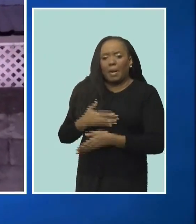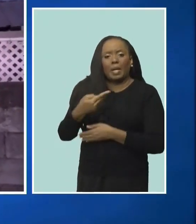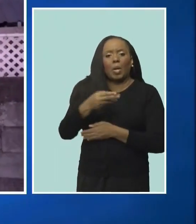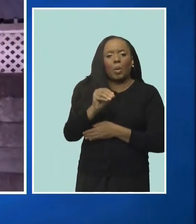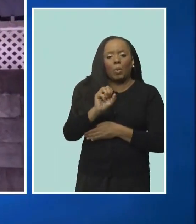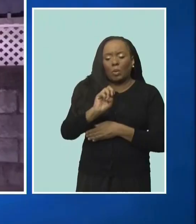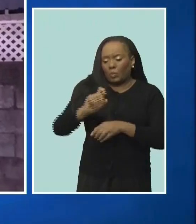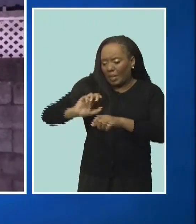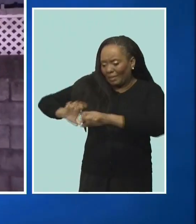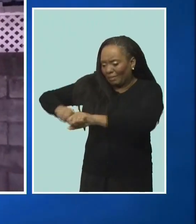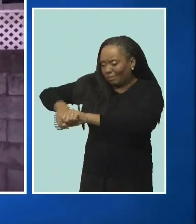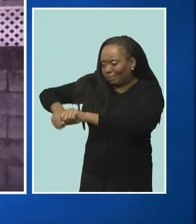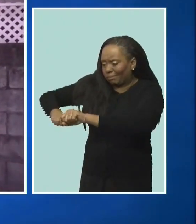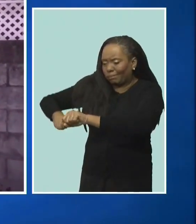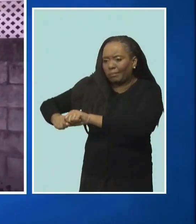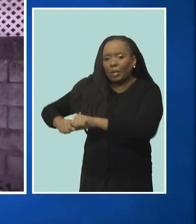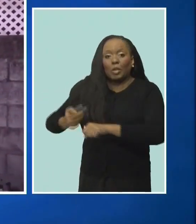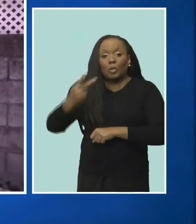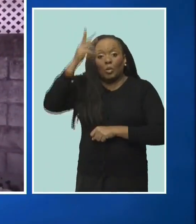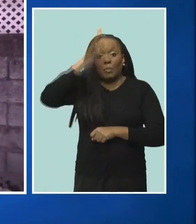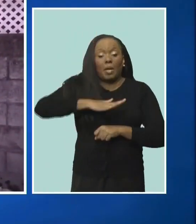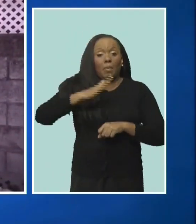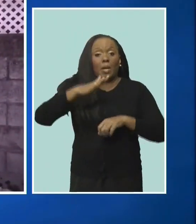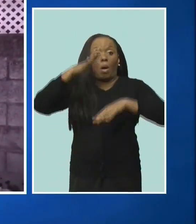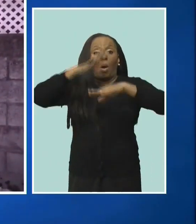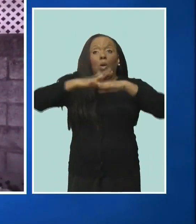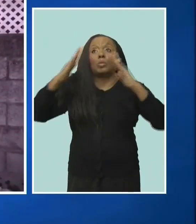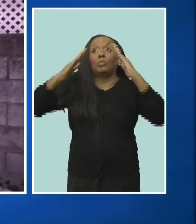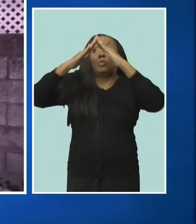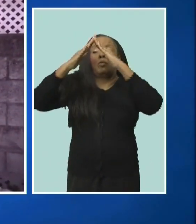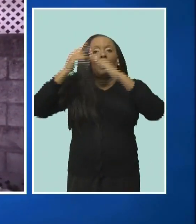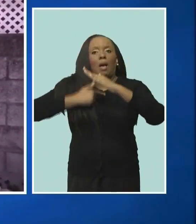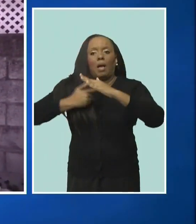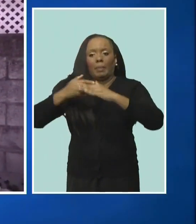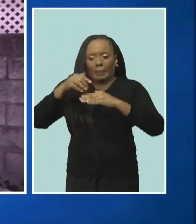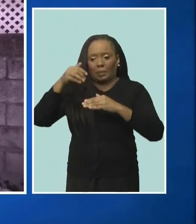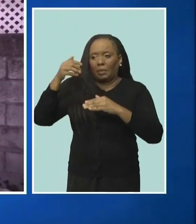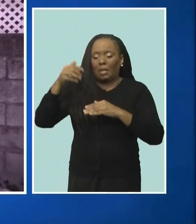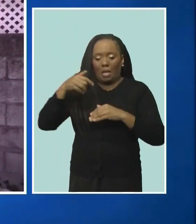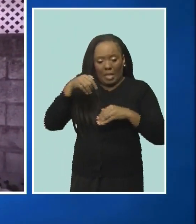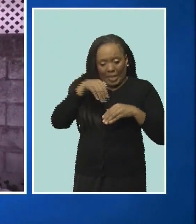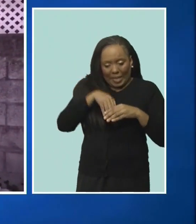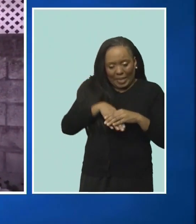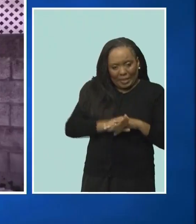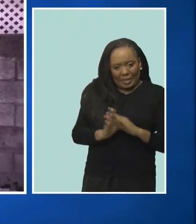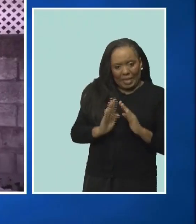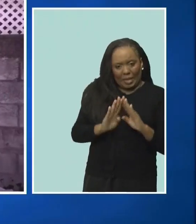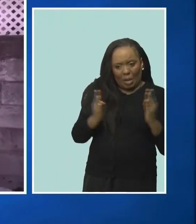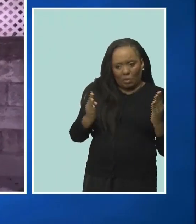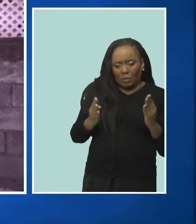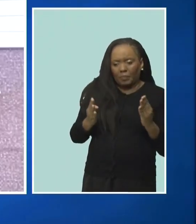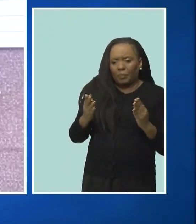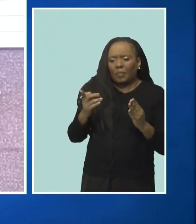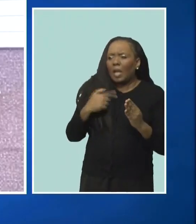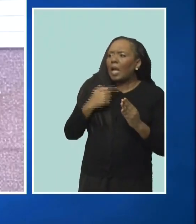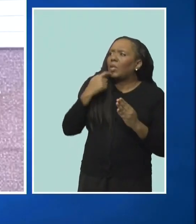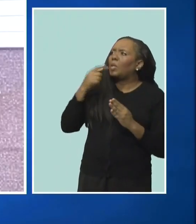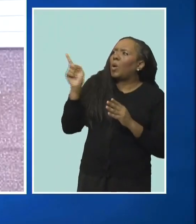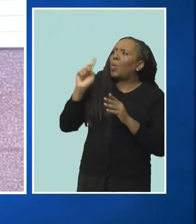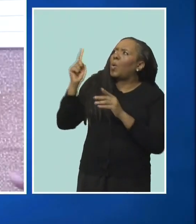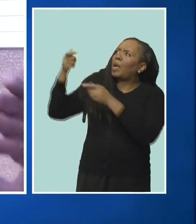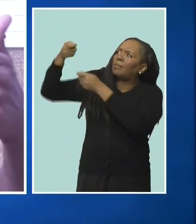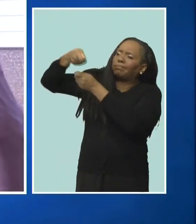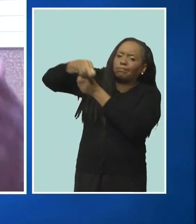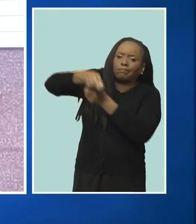hook it up. Two of the guys went on the roof, and they went back inside and tried to think that I could direct the guys out of the way to hit with the fire,